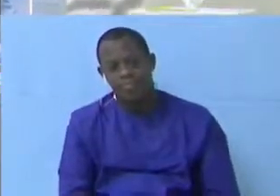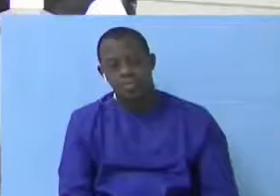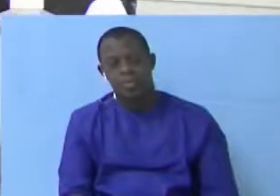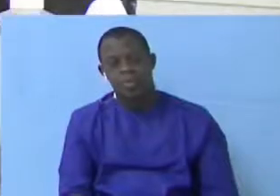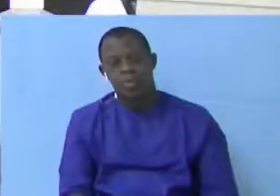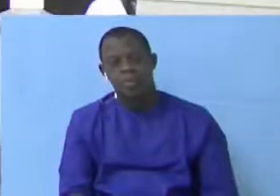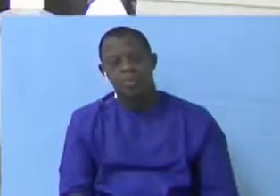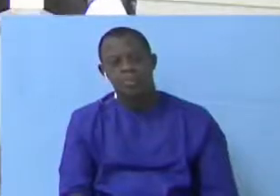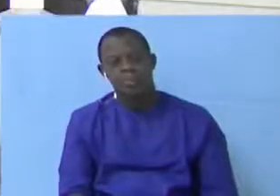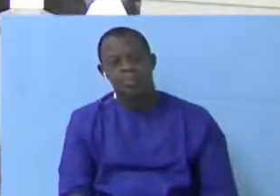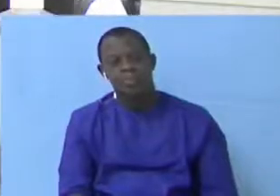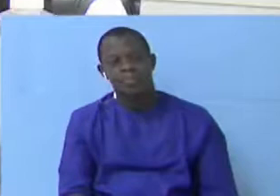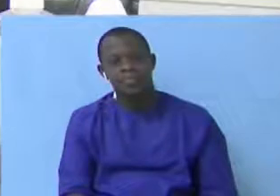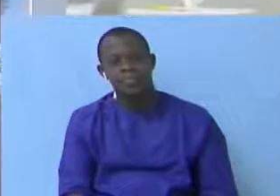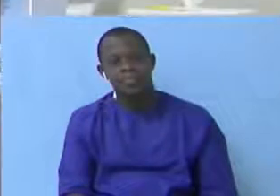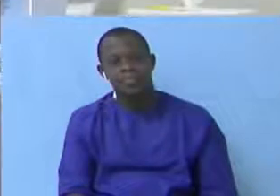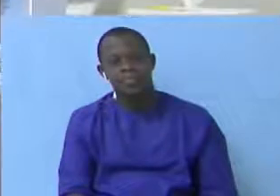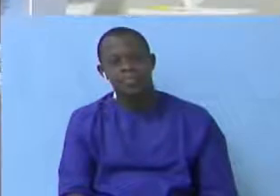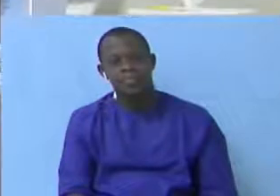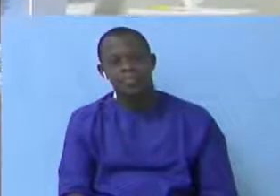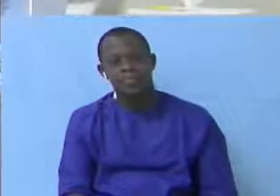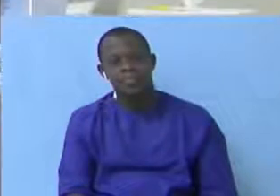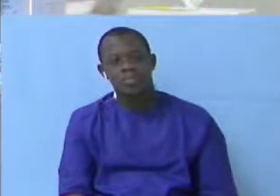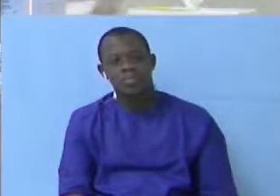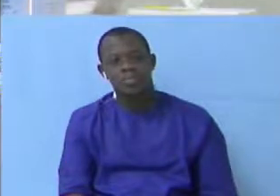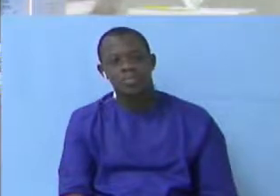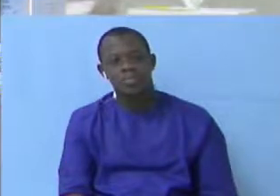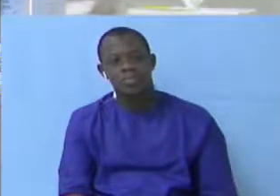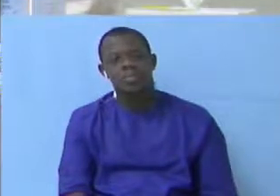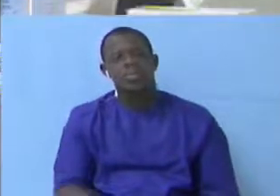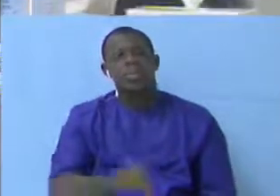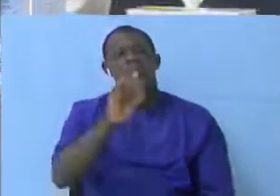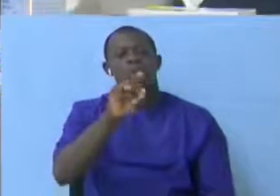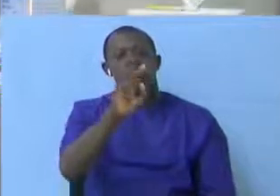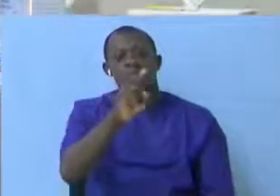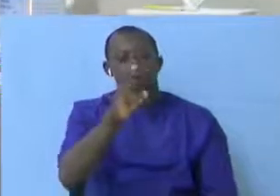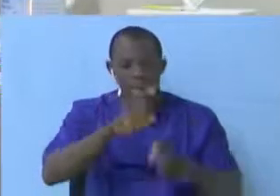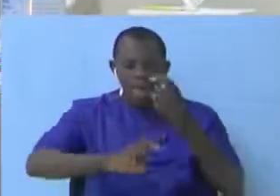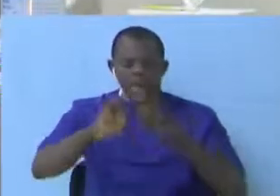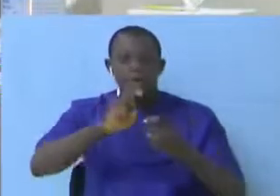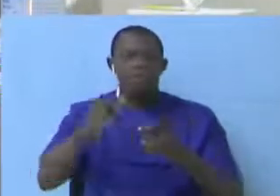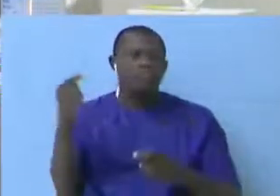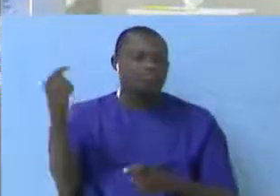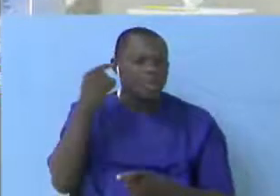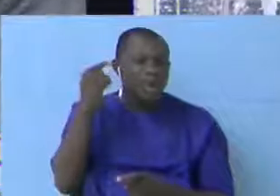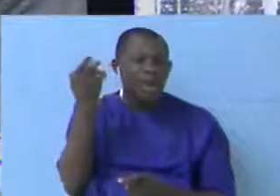And did you, at any point in time, hear anything about this case again?